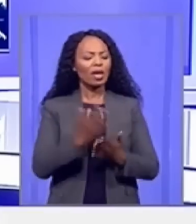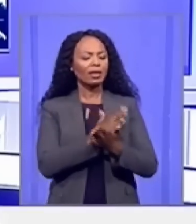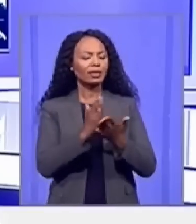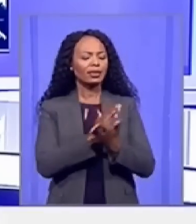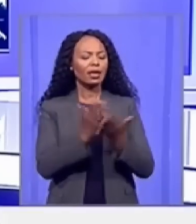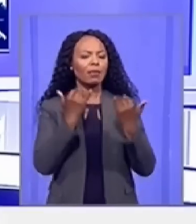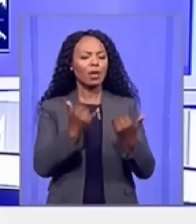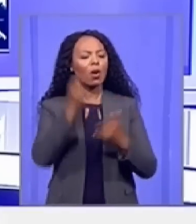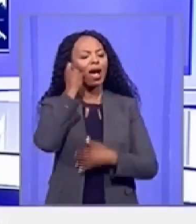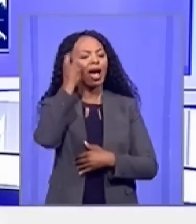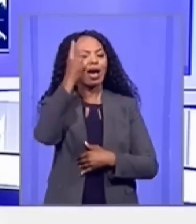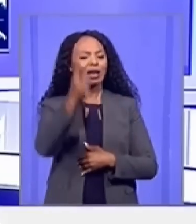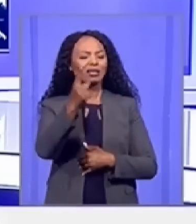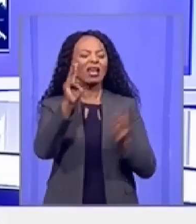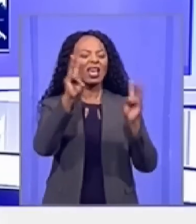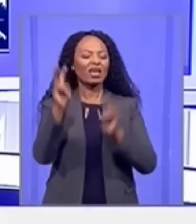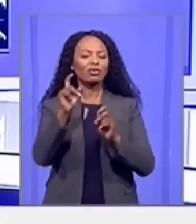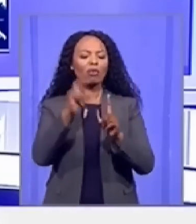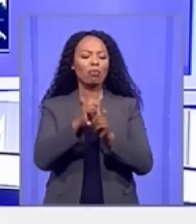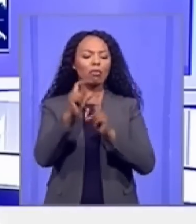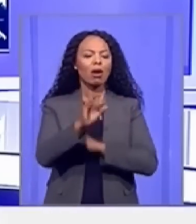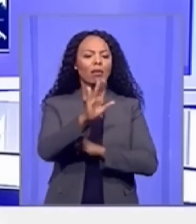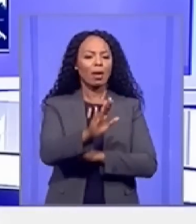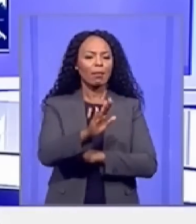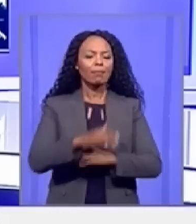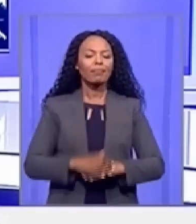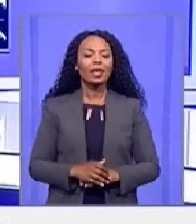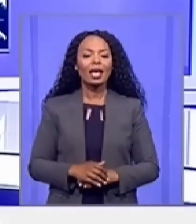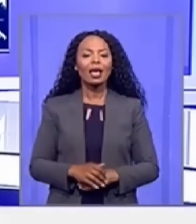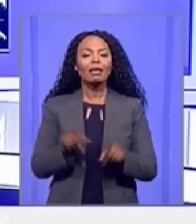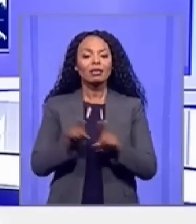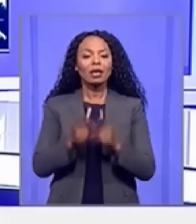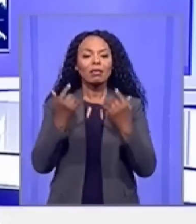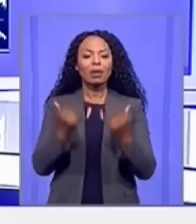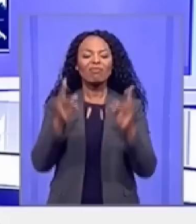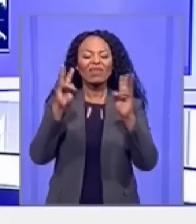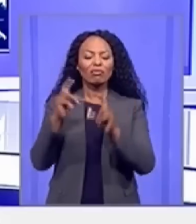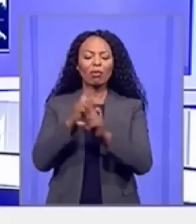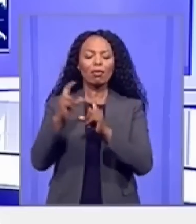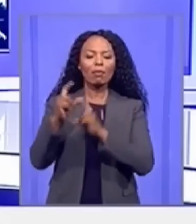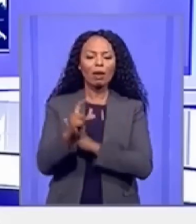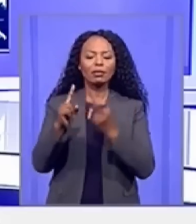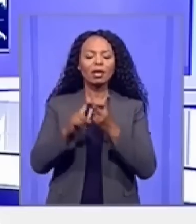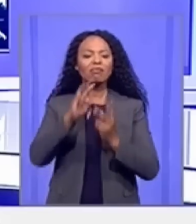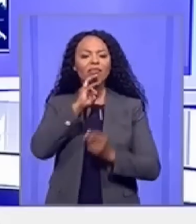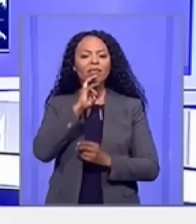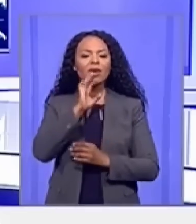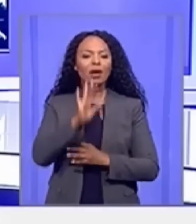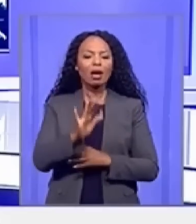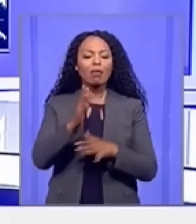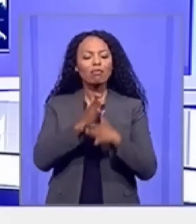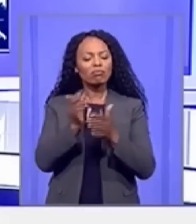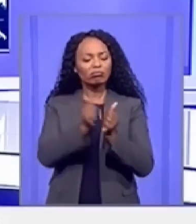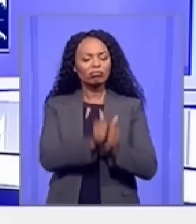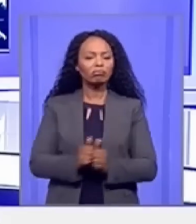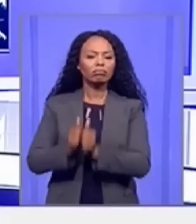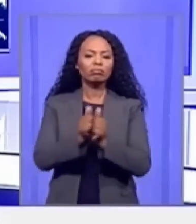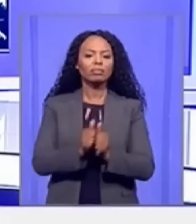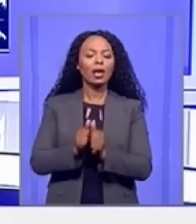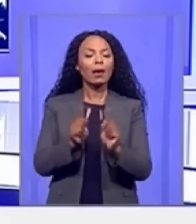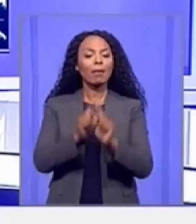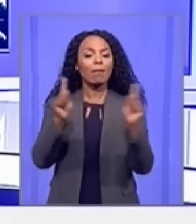ba utlwisisa ditaba tsa botjhaba, mme ditaba tsena tsa botjhaba le borena di tsamaya mmoho kaofela.